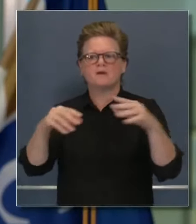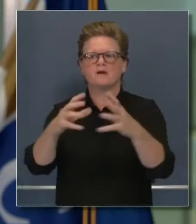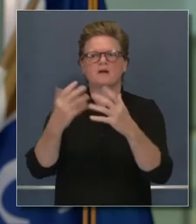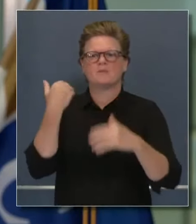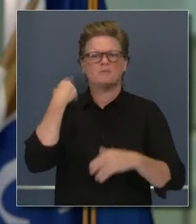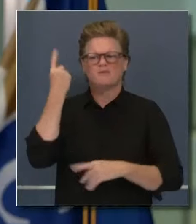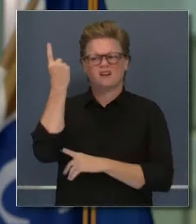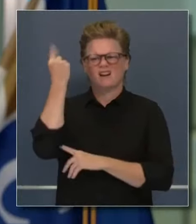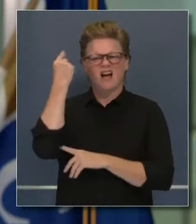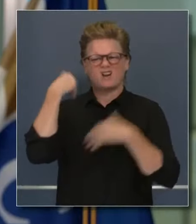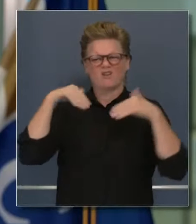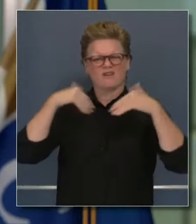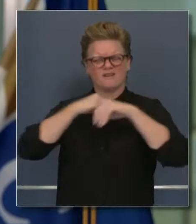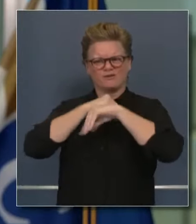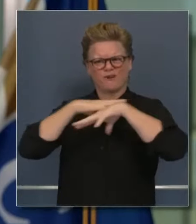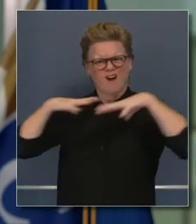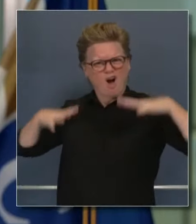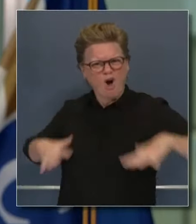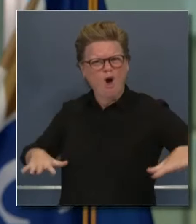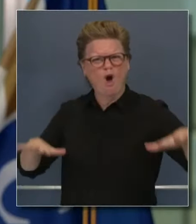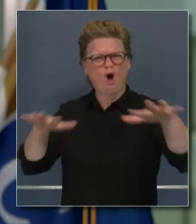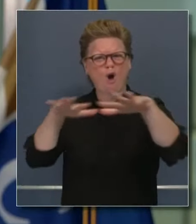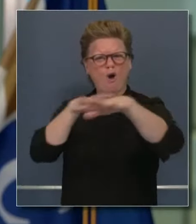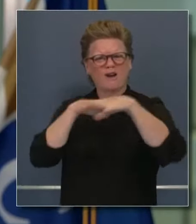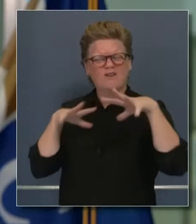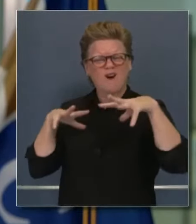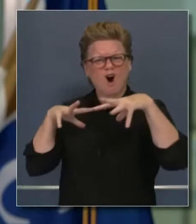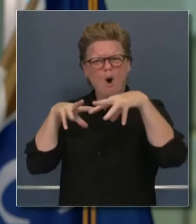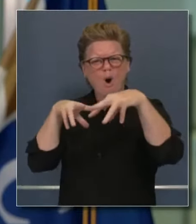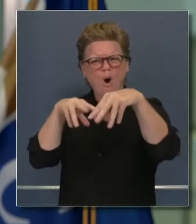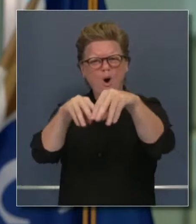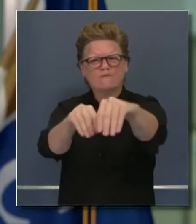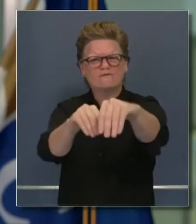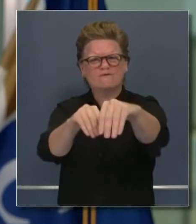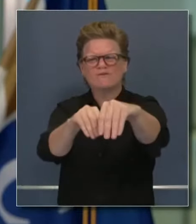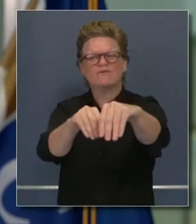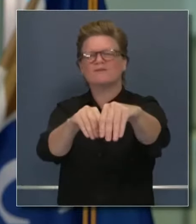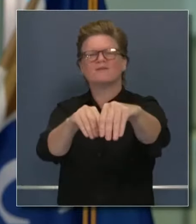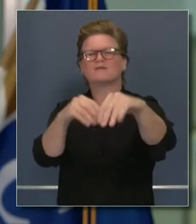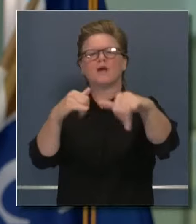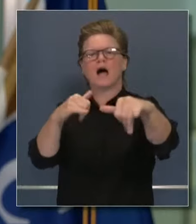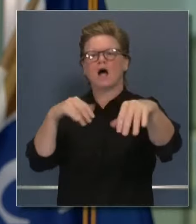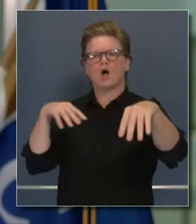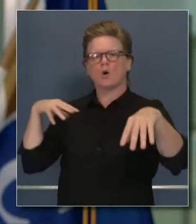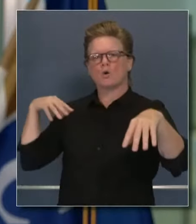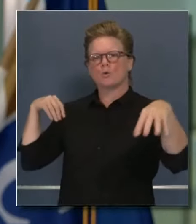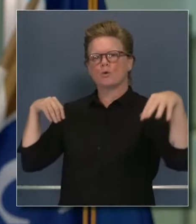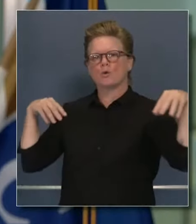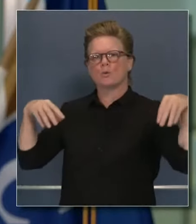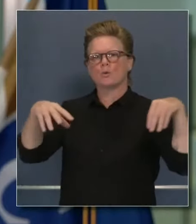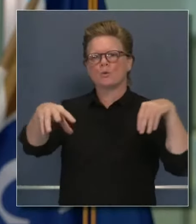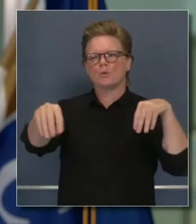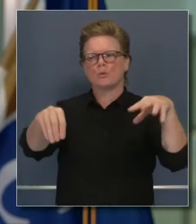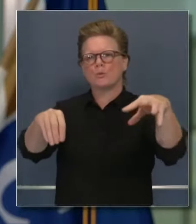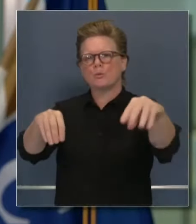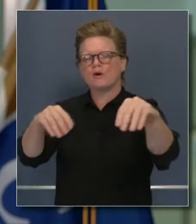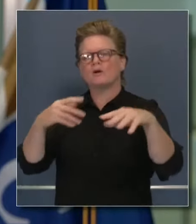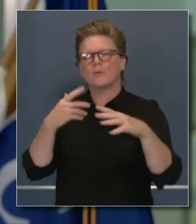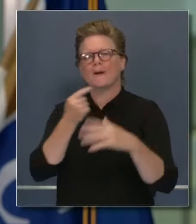more precision. There has been more communication, but we're not where we're going to be and not where we yet need to